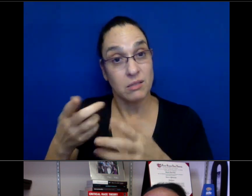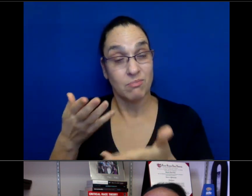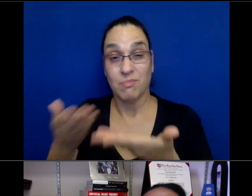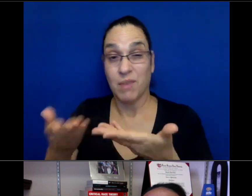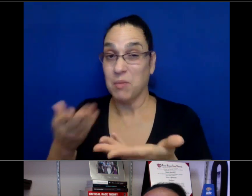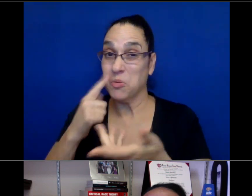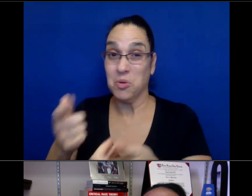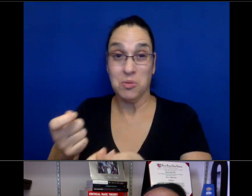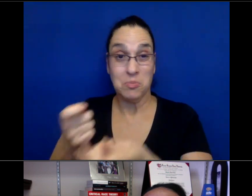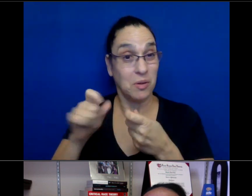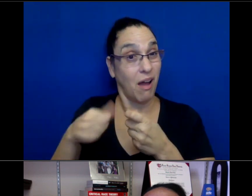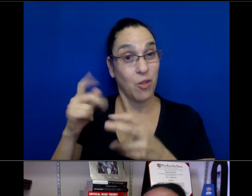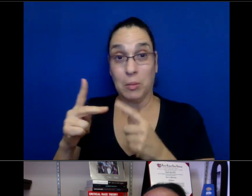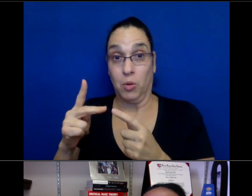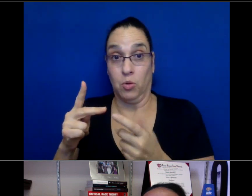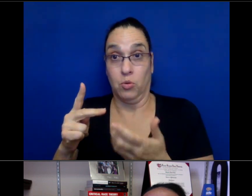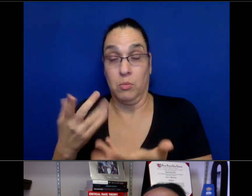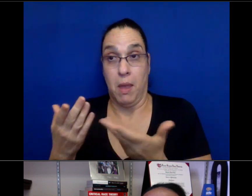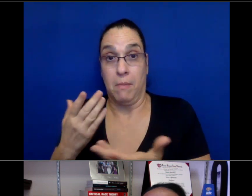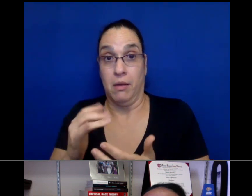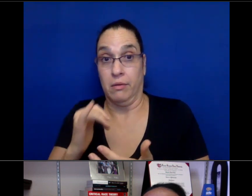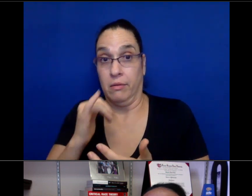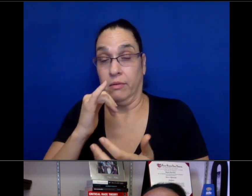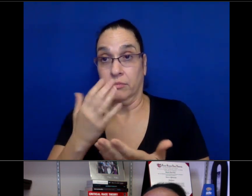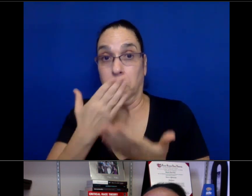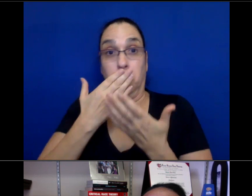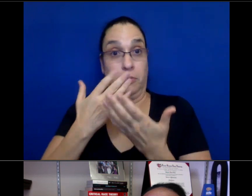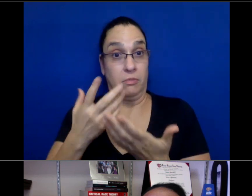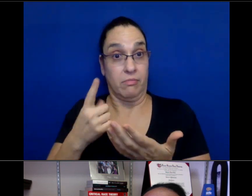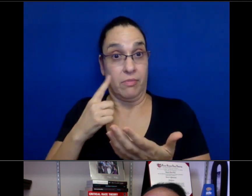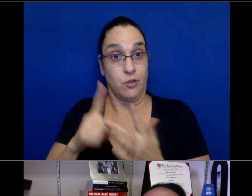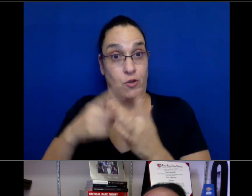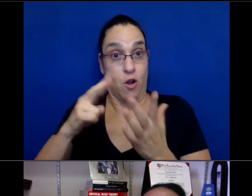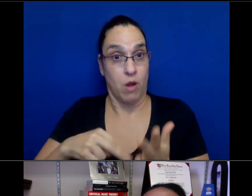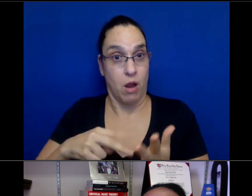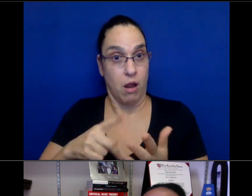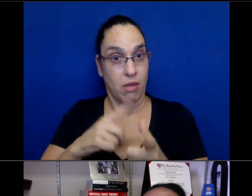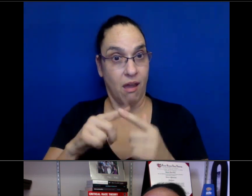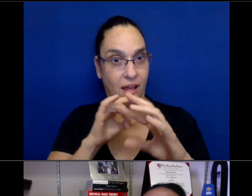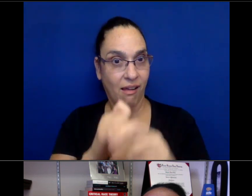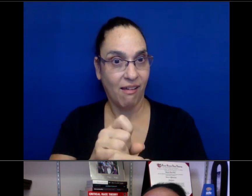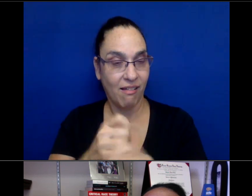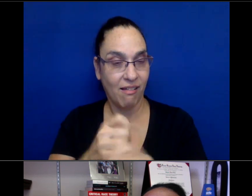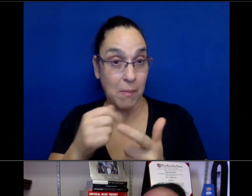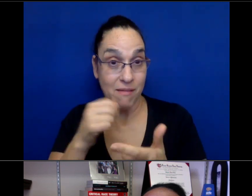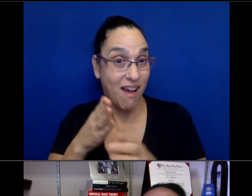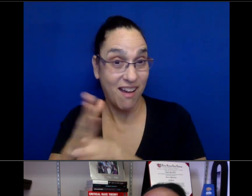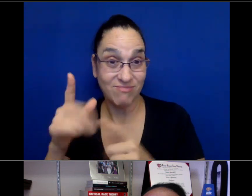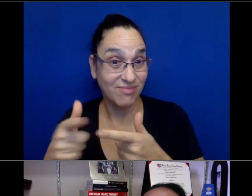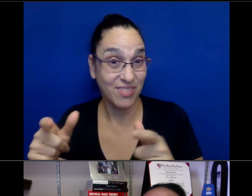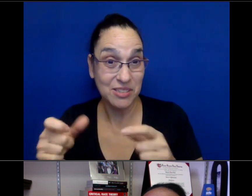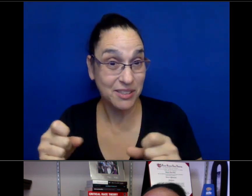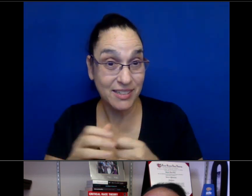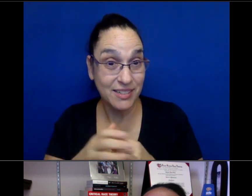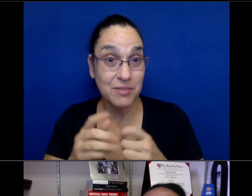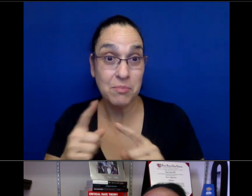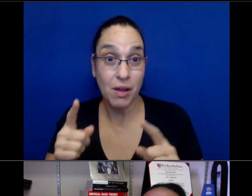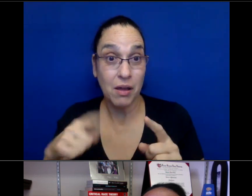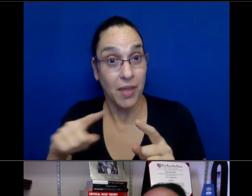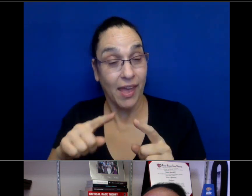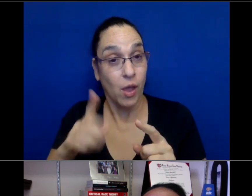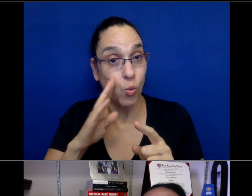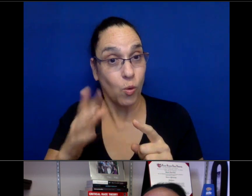who may be stumbling on this topic and happen to find leading them to see the relevance or